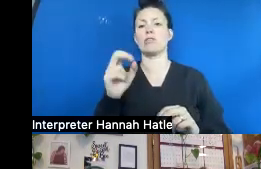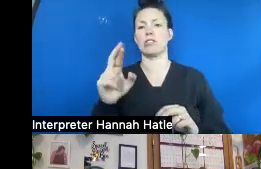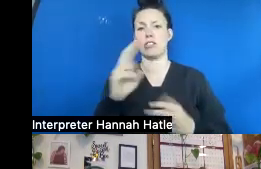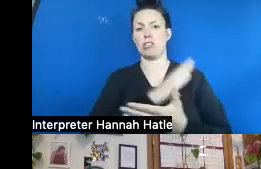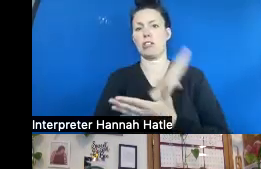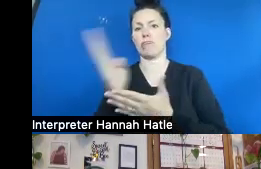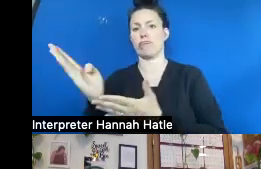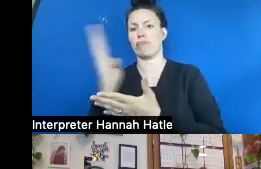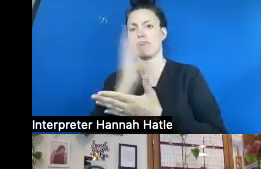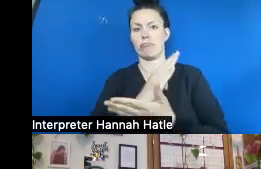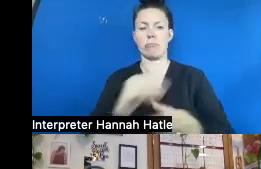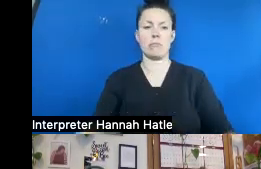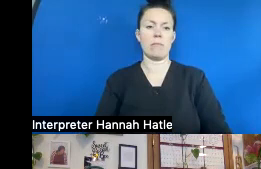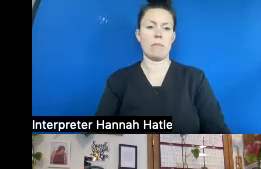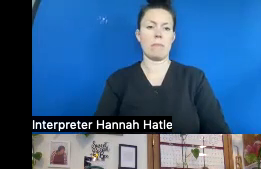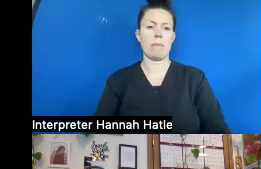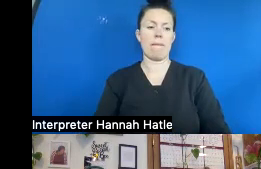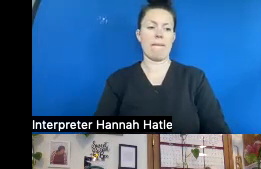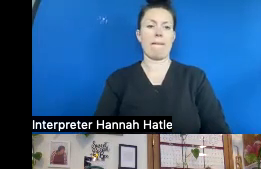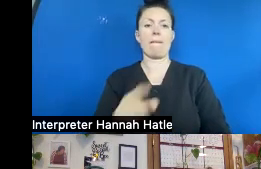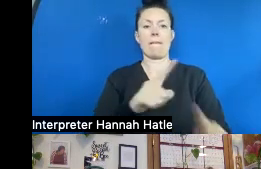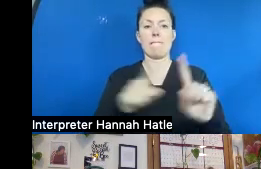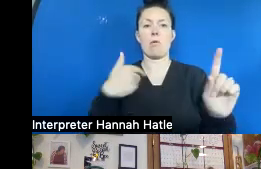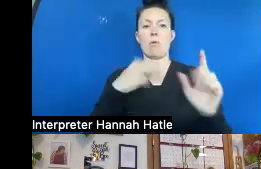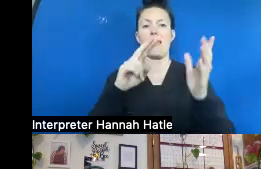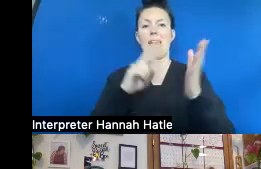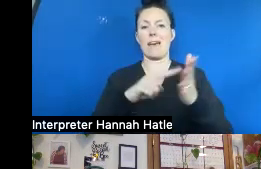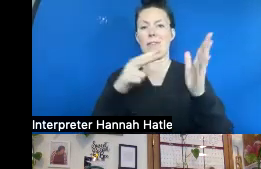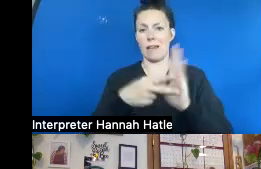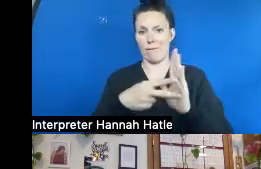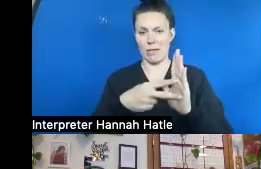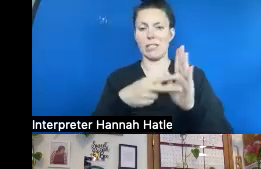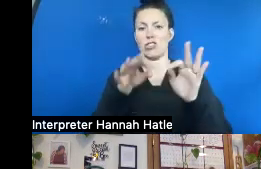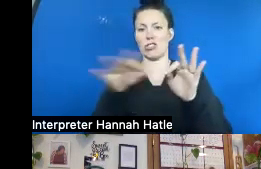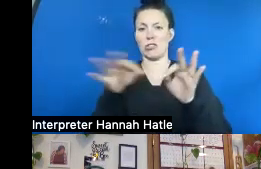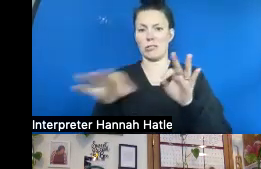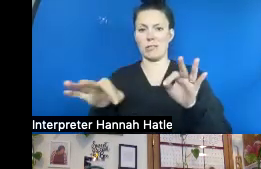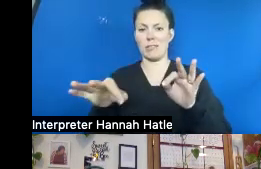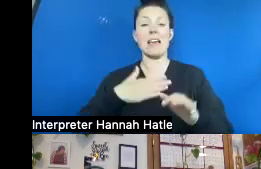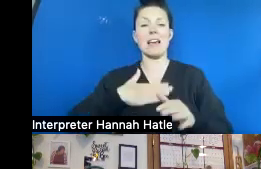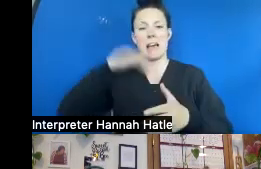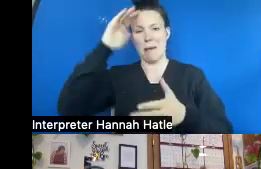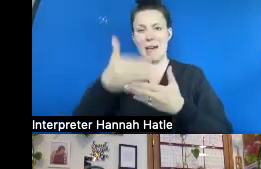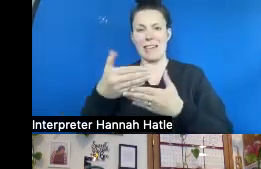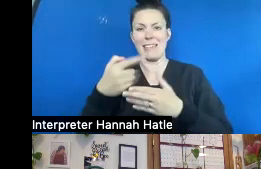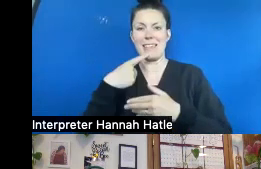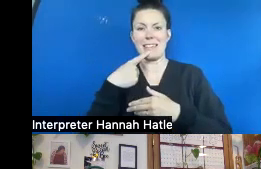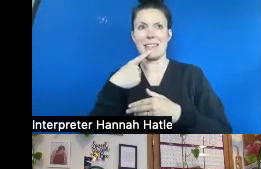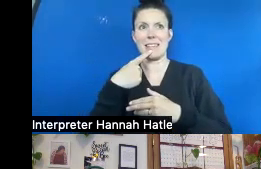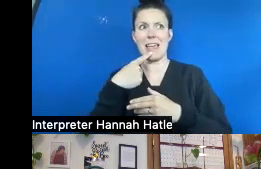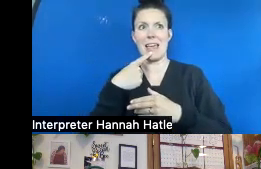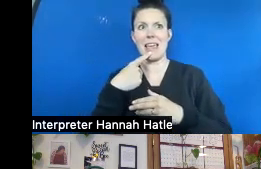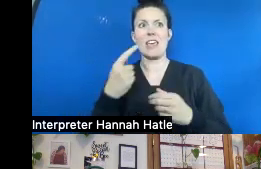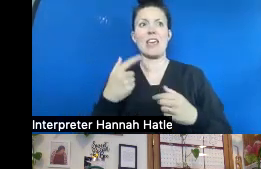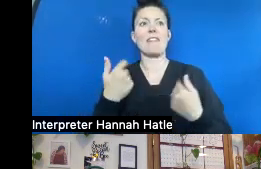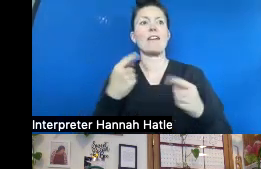spectrum. But there is definitions, and my sons always say that, you know, they're trying to subtly